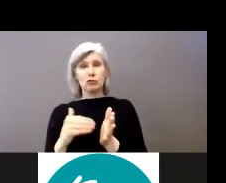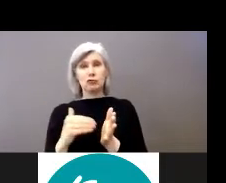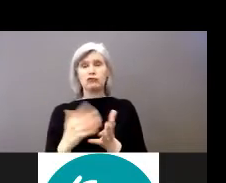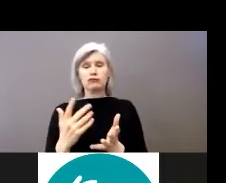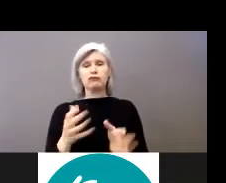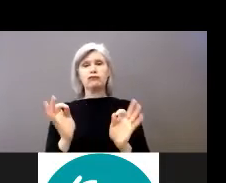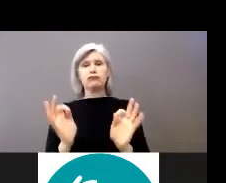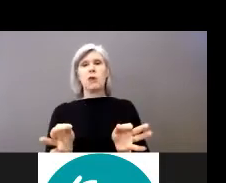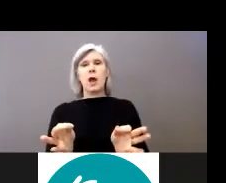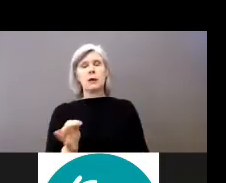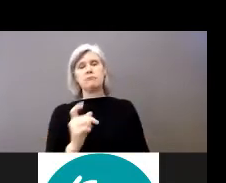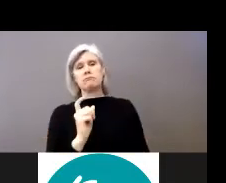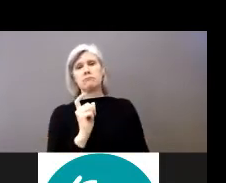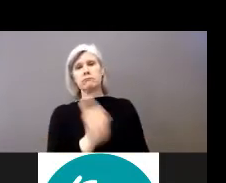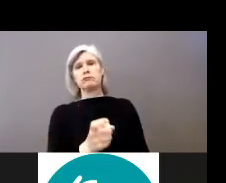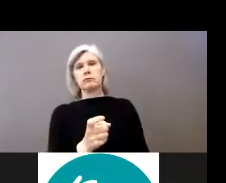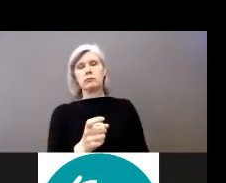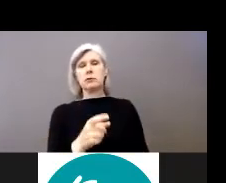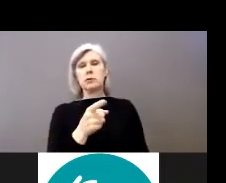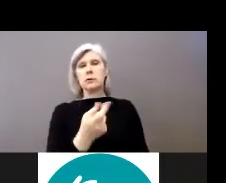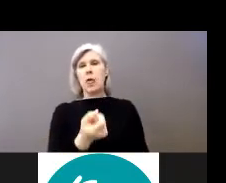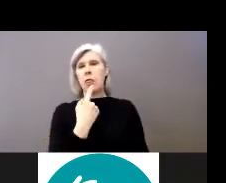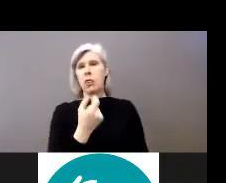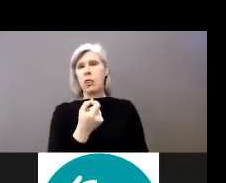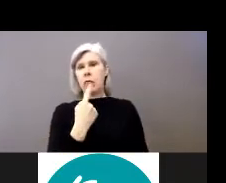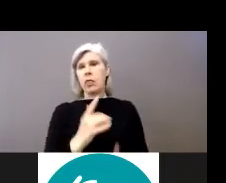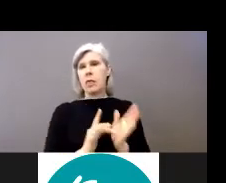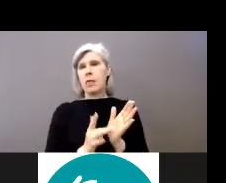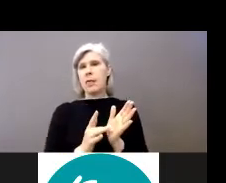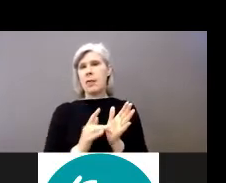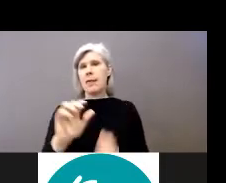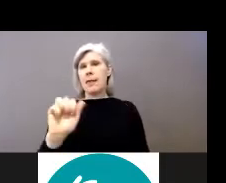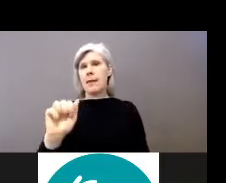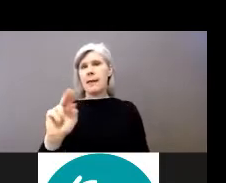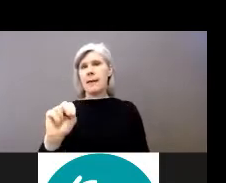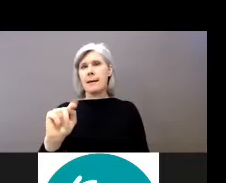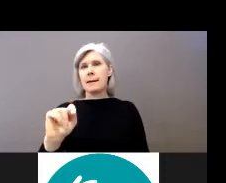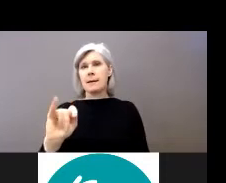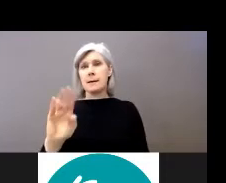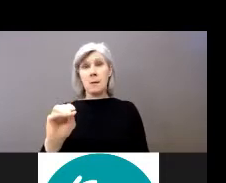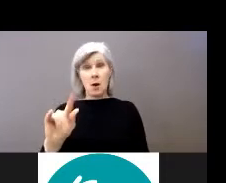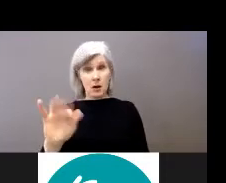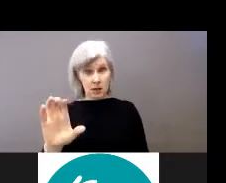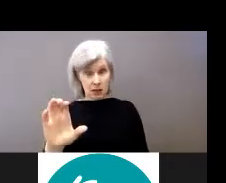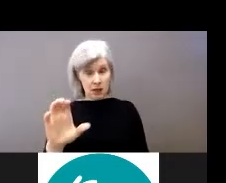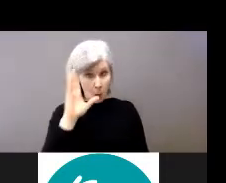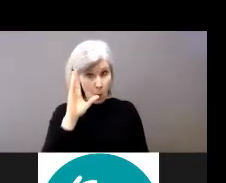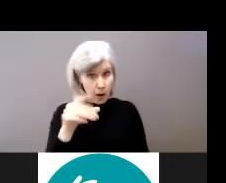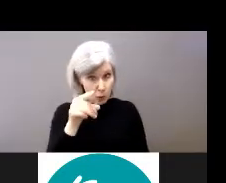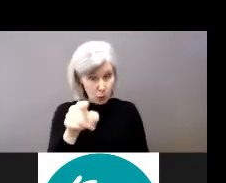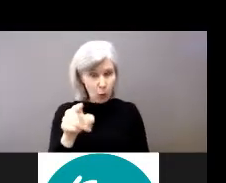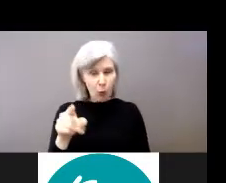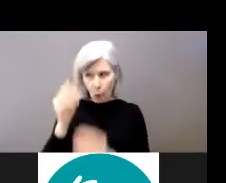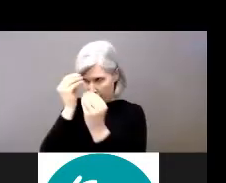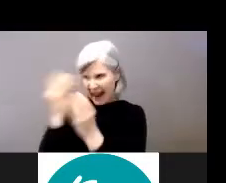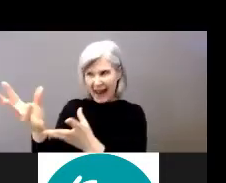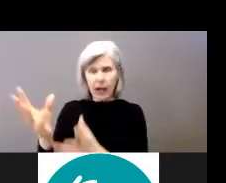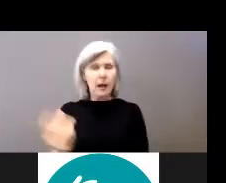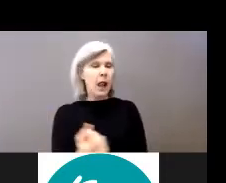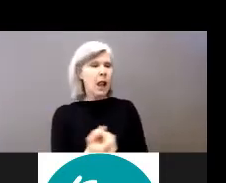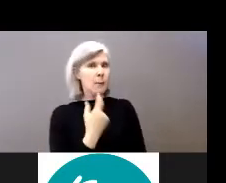it religiously for the way you're supposed to? Now imagine if you're 80 years old, you can't see or hear well, sometimes